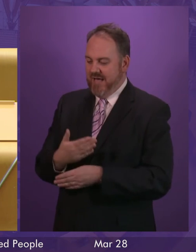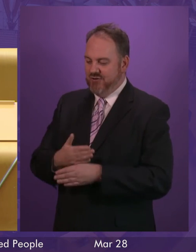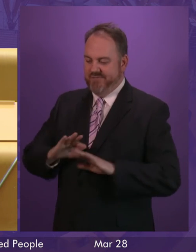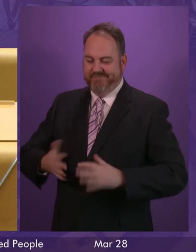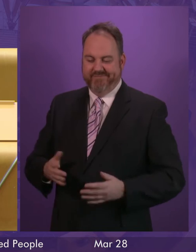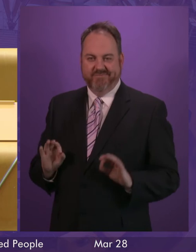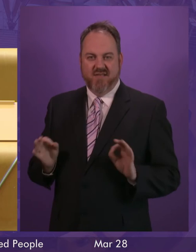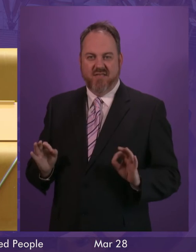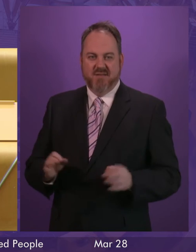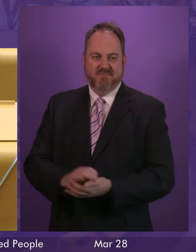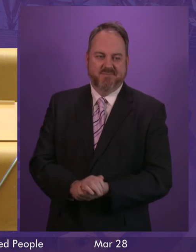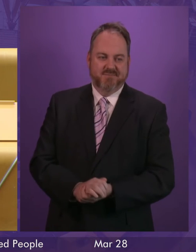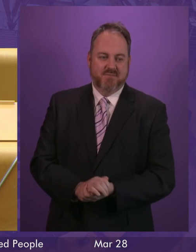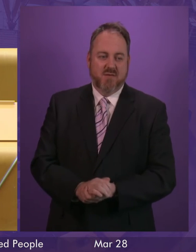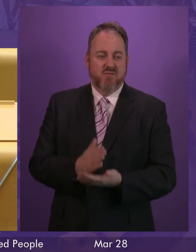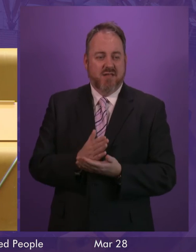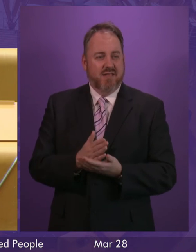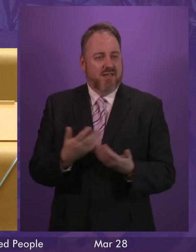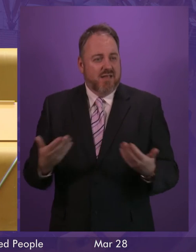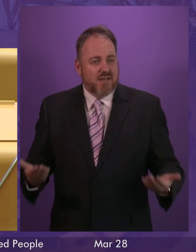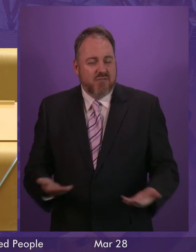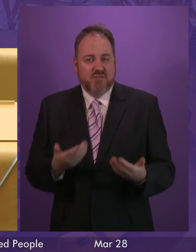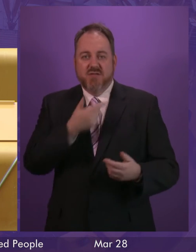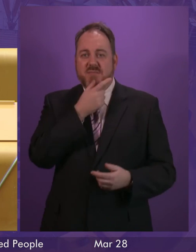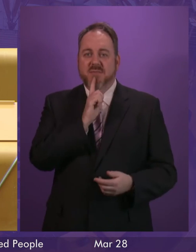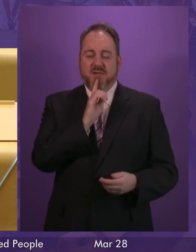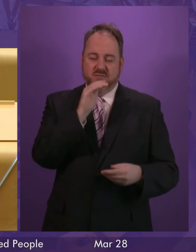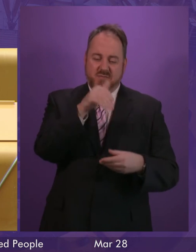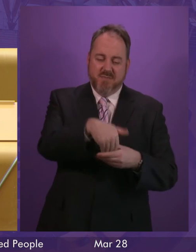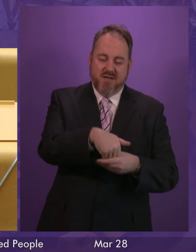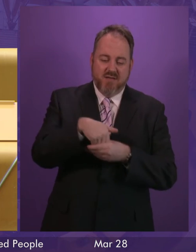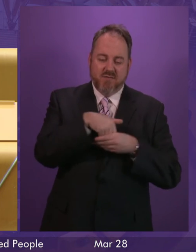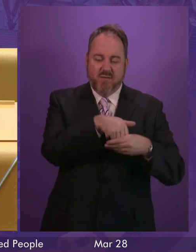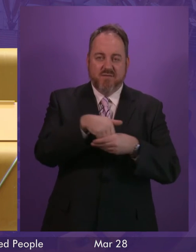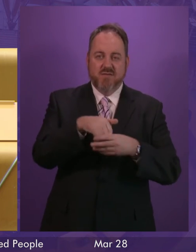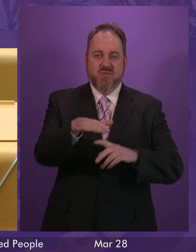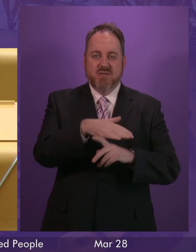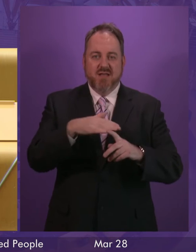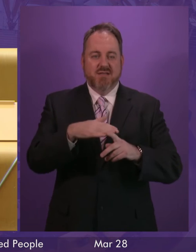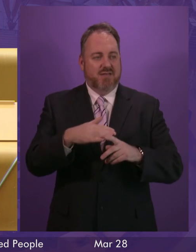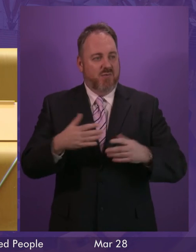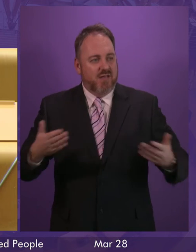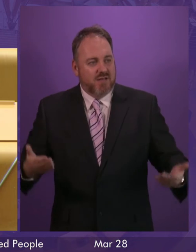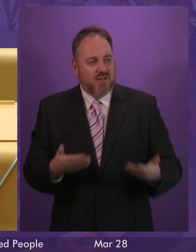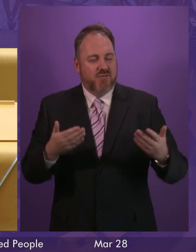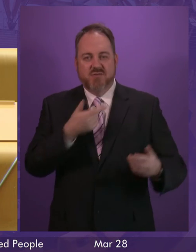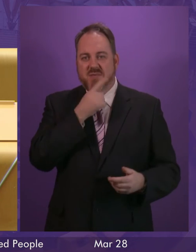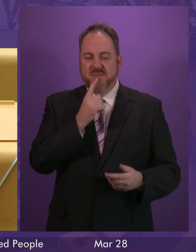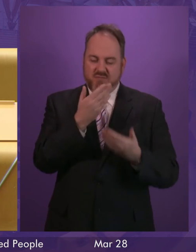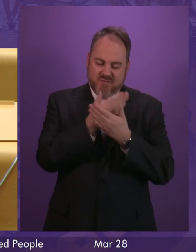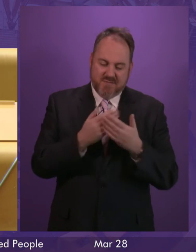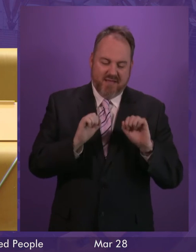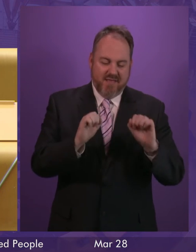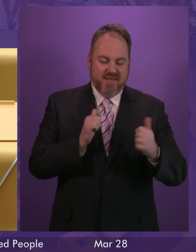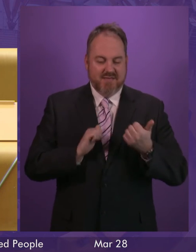opportunities and participation, or ensuring that public services deliver a better experience for users with dignity and